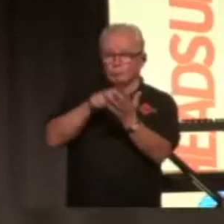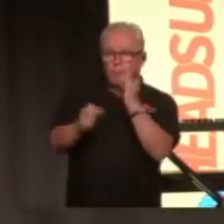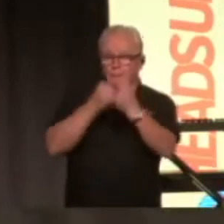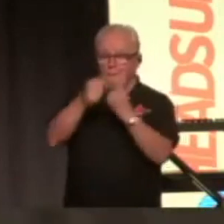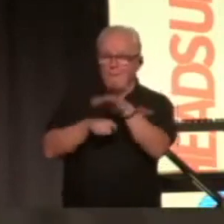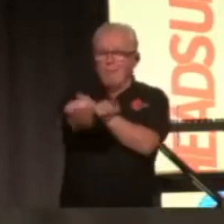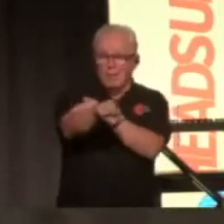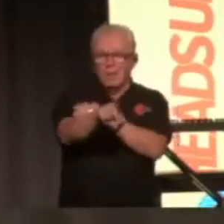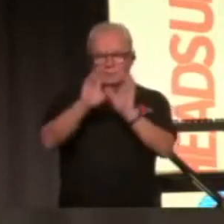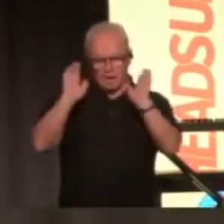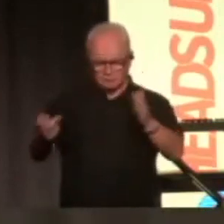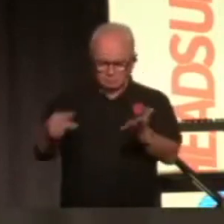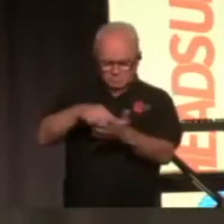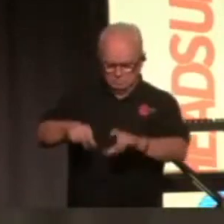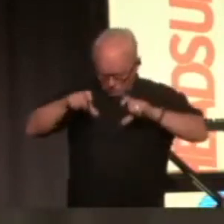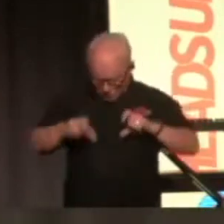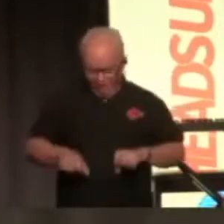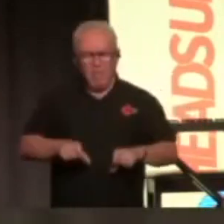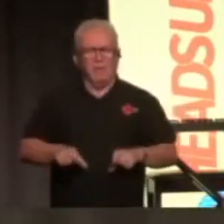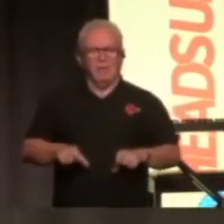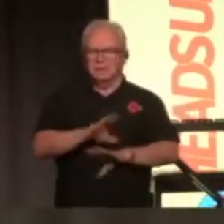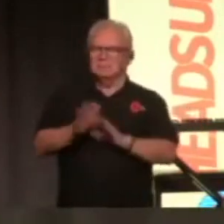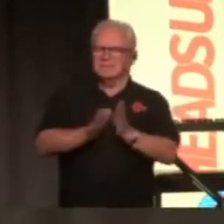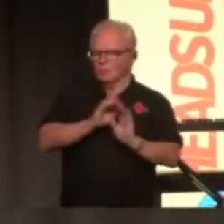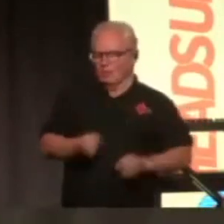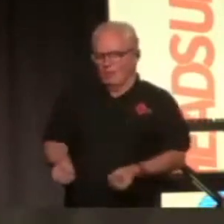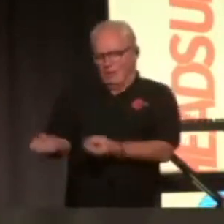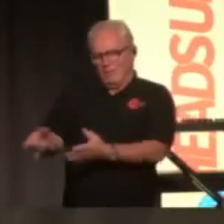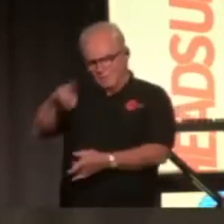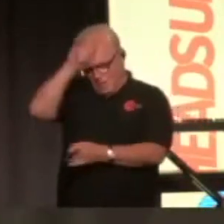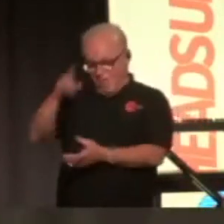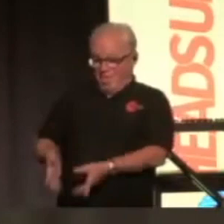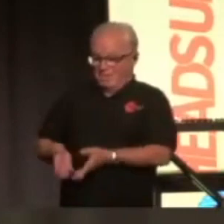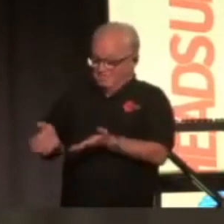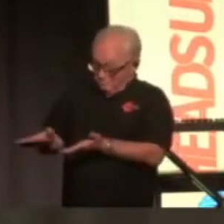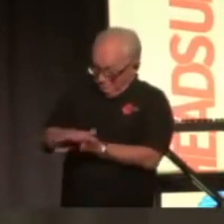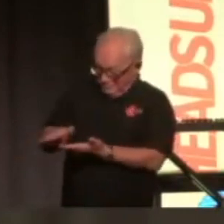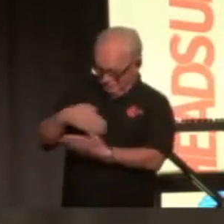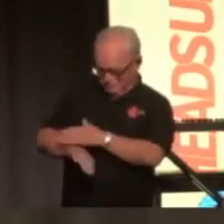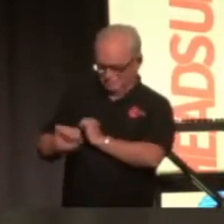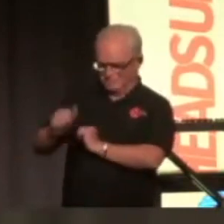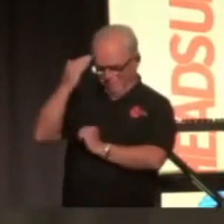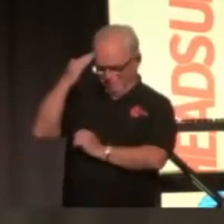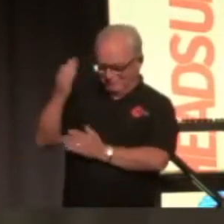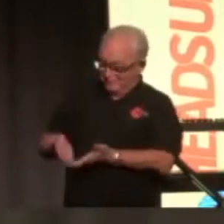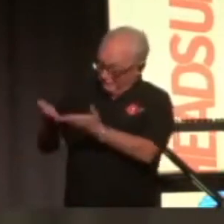stand. And not give place, don't give territory, don't give a space in your head to the devil.